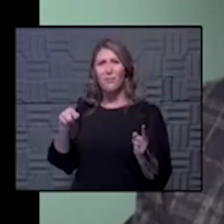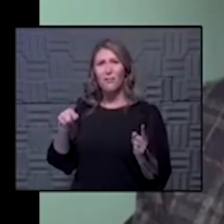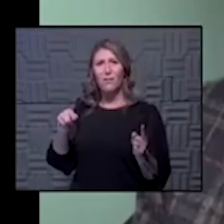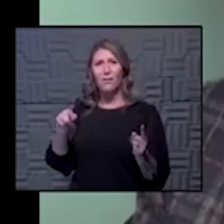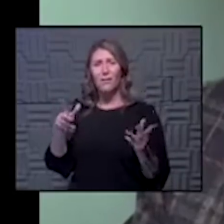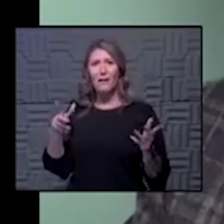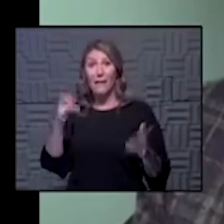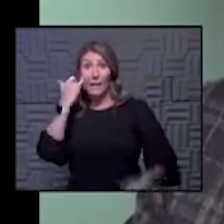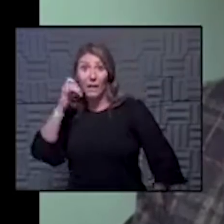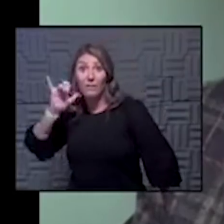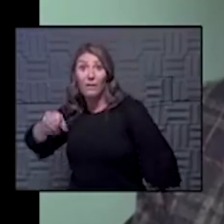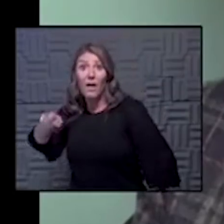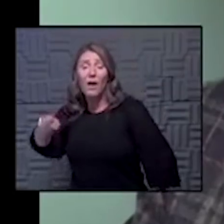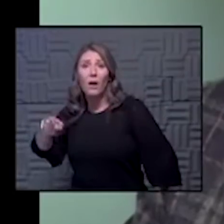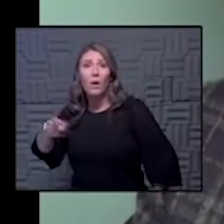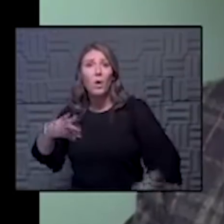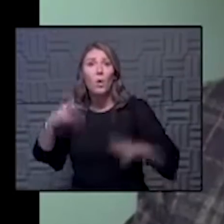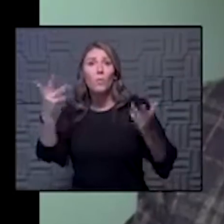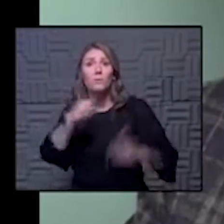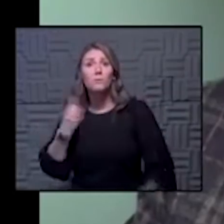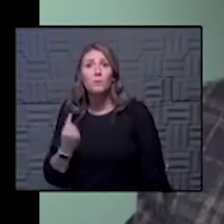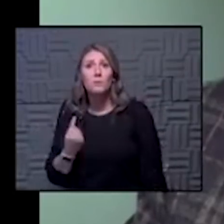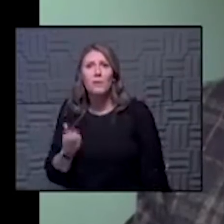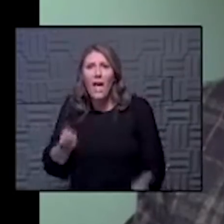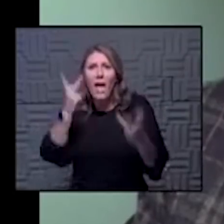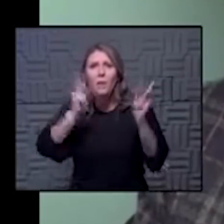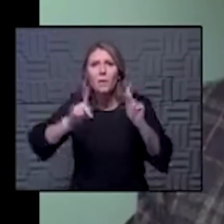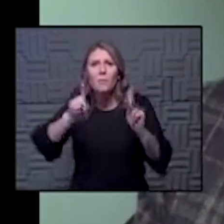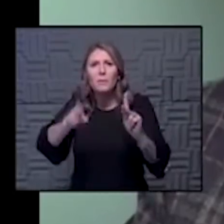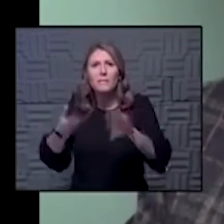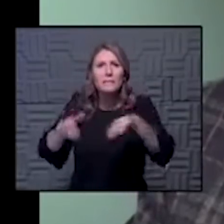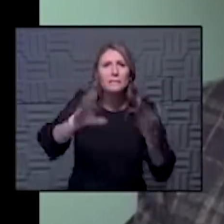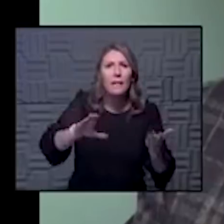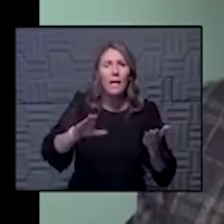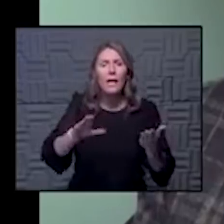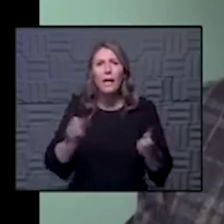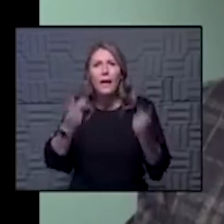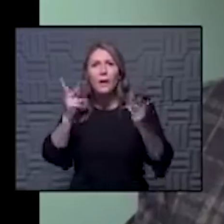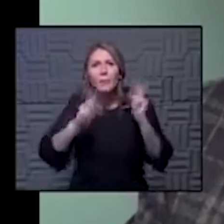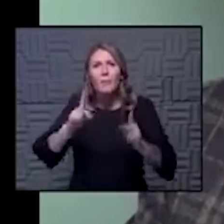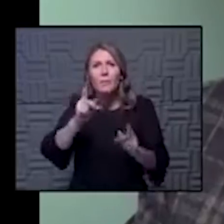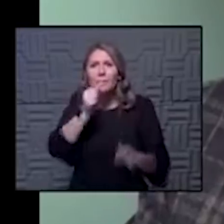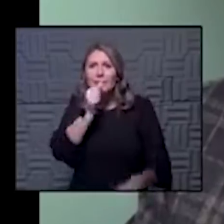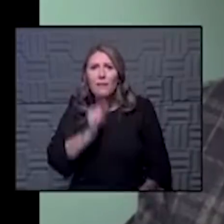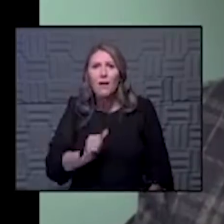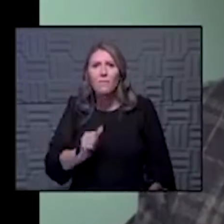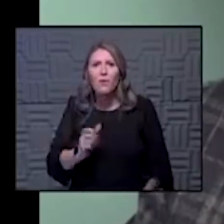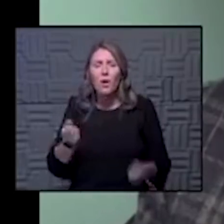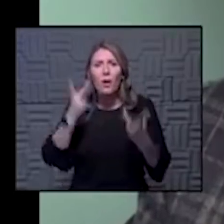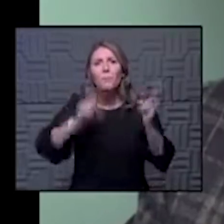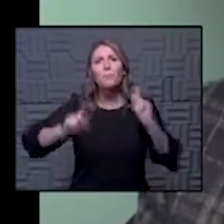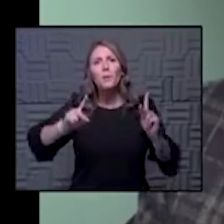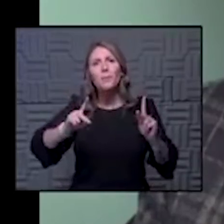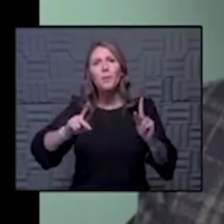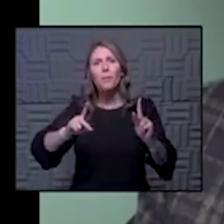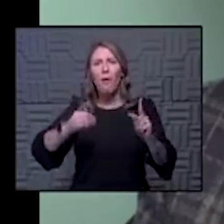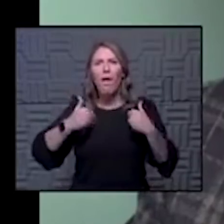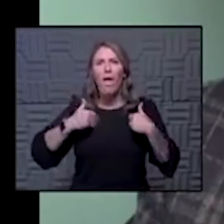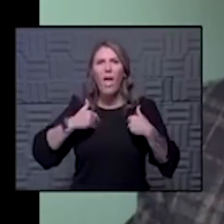And if it does, at what cost? How many people have to die and how many people have to suffer and how many people have to have long-term